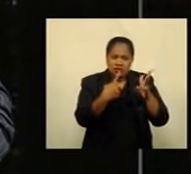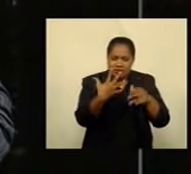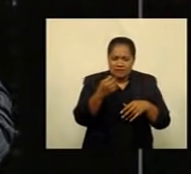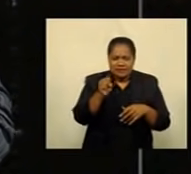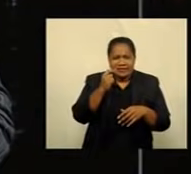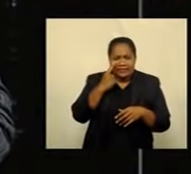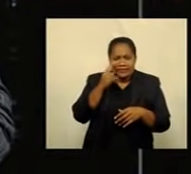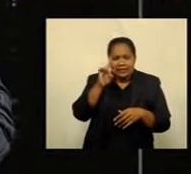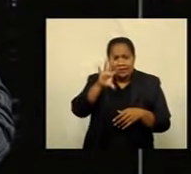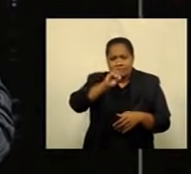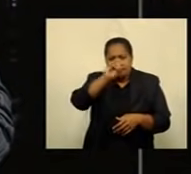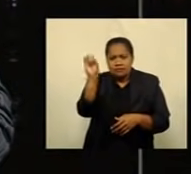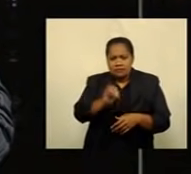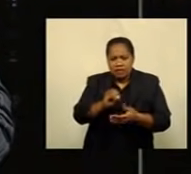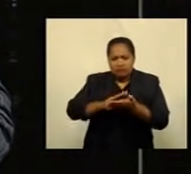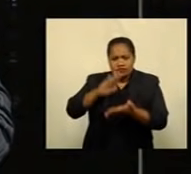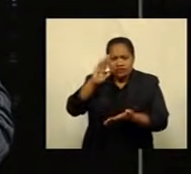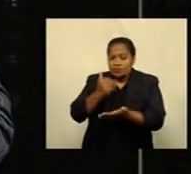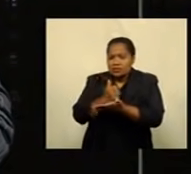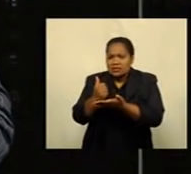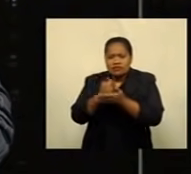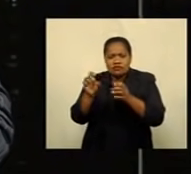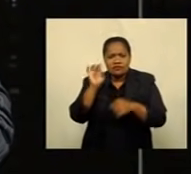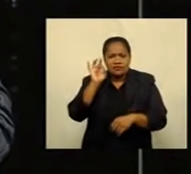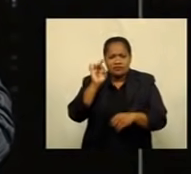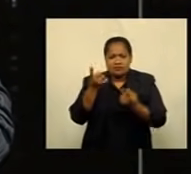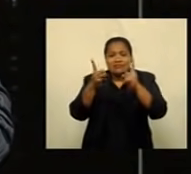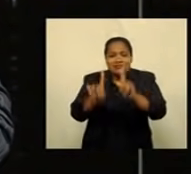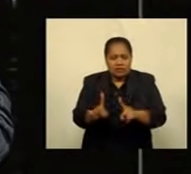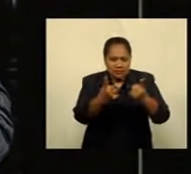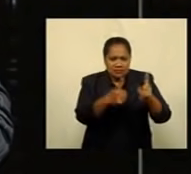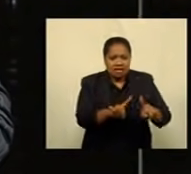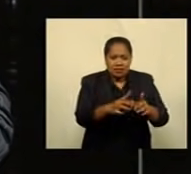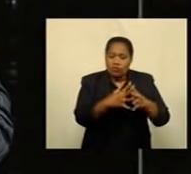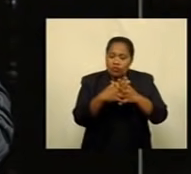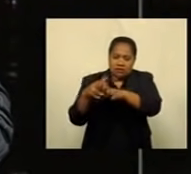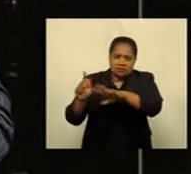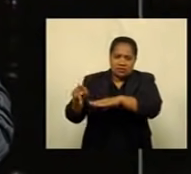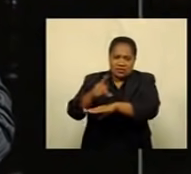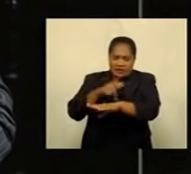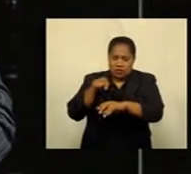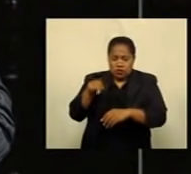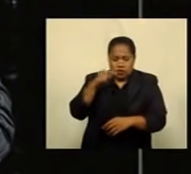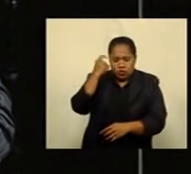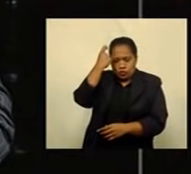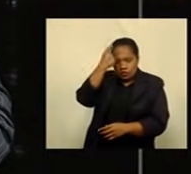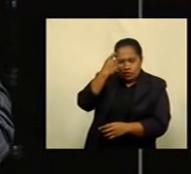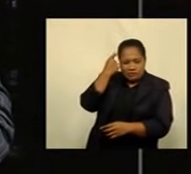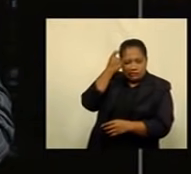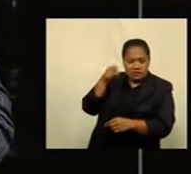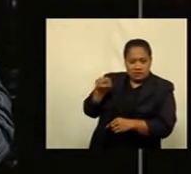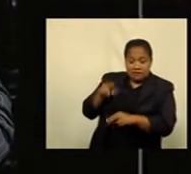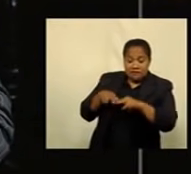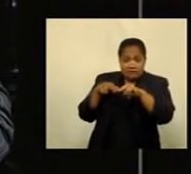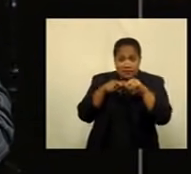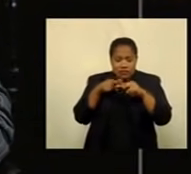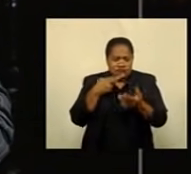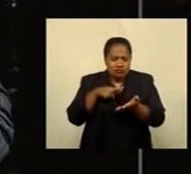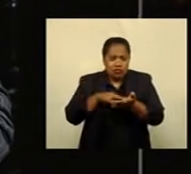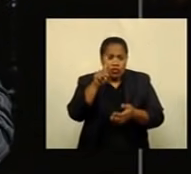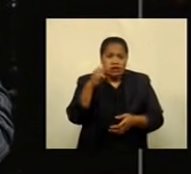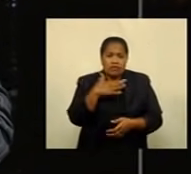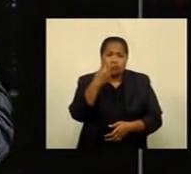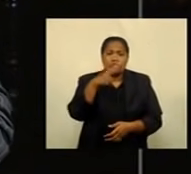10% increase in the number of deaths in the Western Pacific, which is a worrying situation. Fiji has recorded